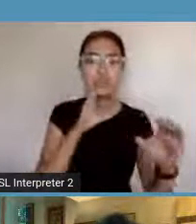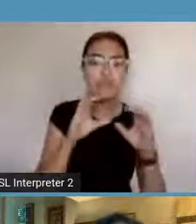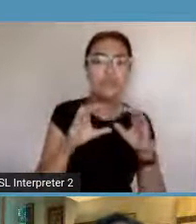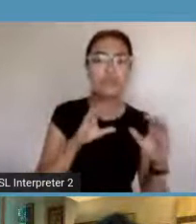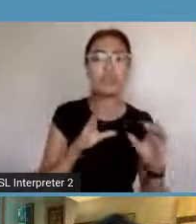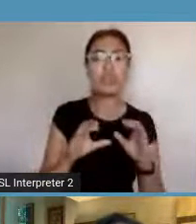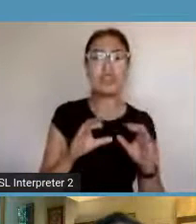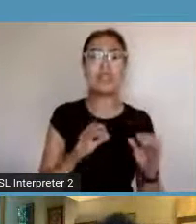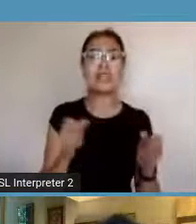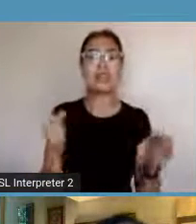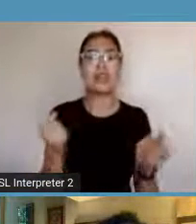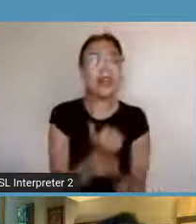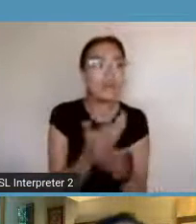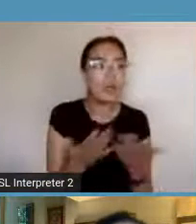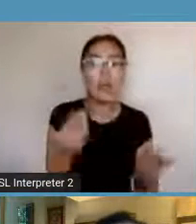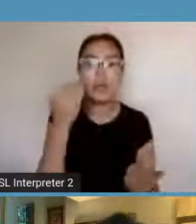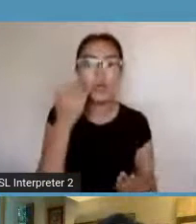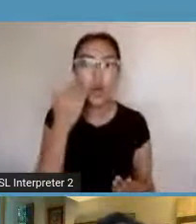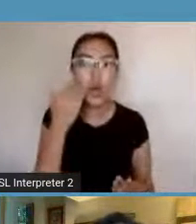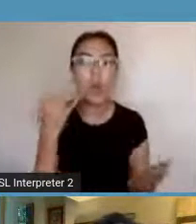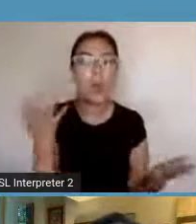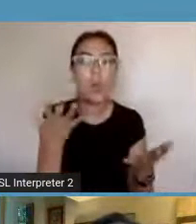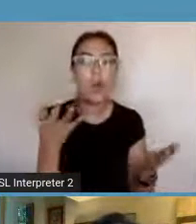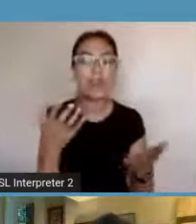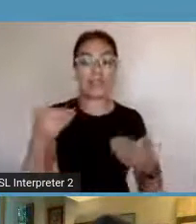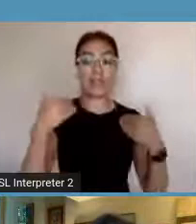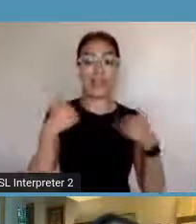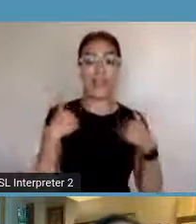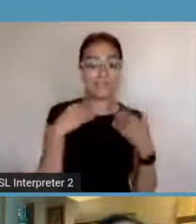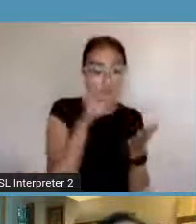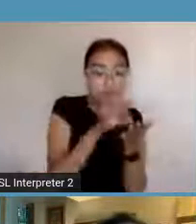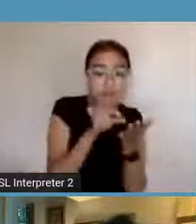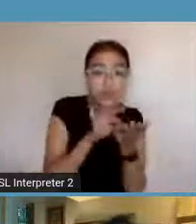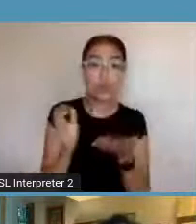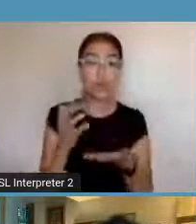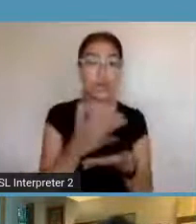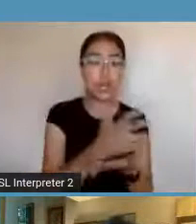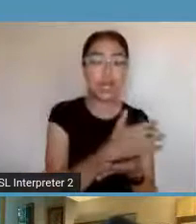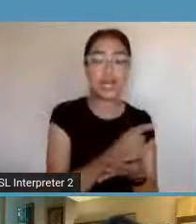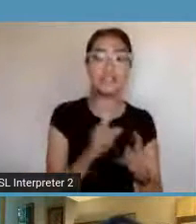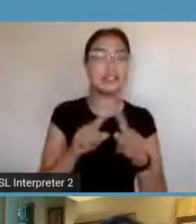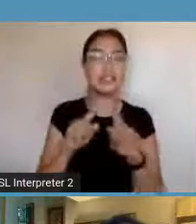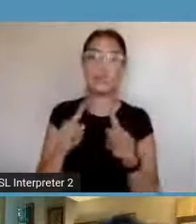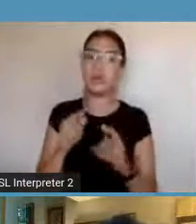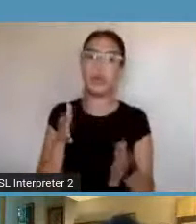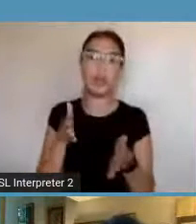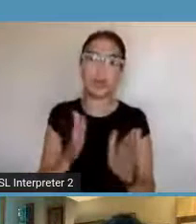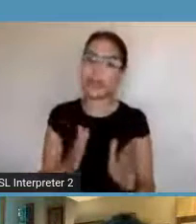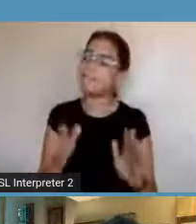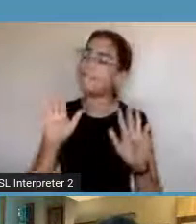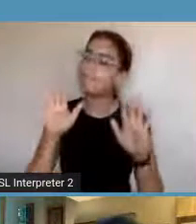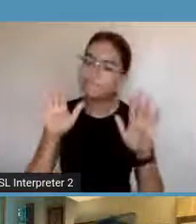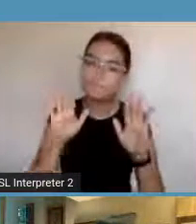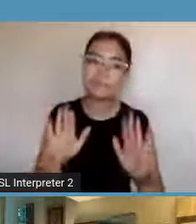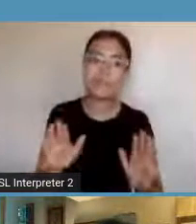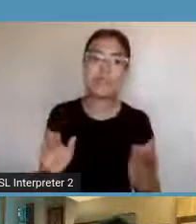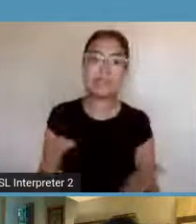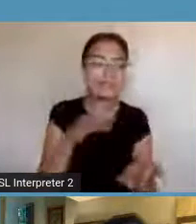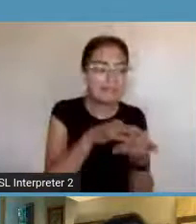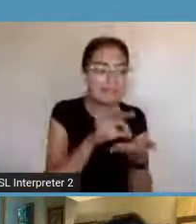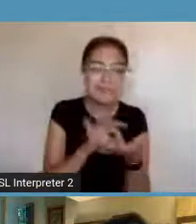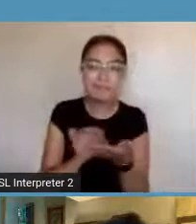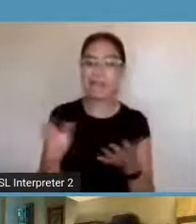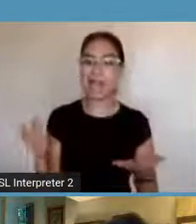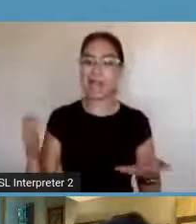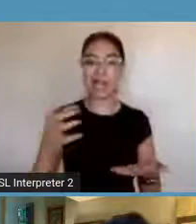everyone will know what's in their collection. And again, this is another great way to curate across institutions or across departments, and a